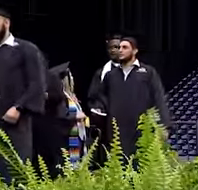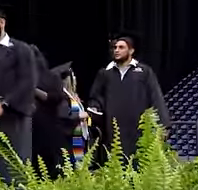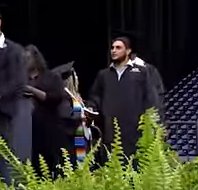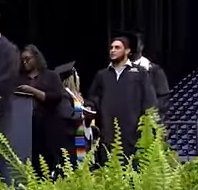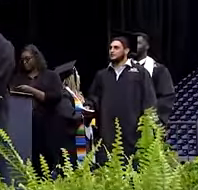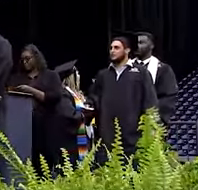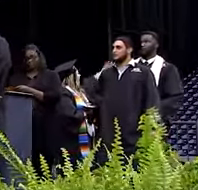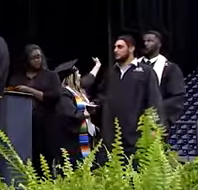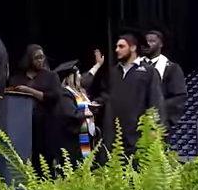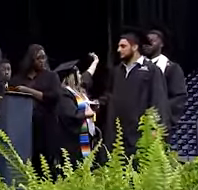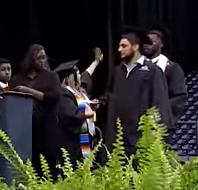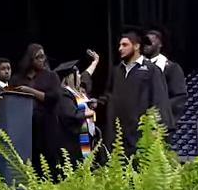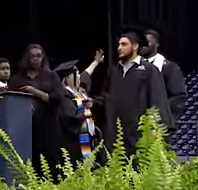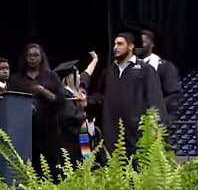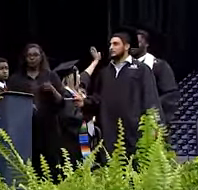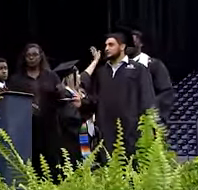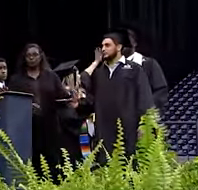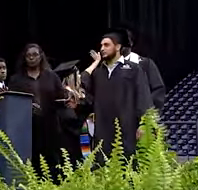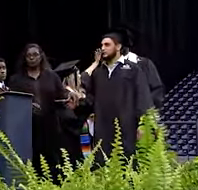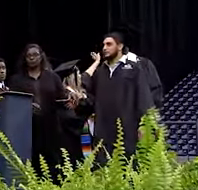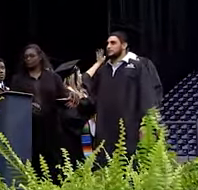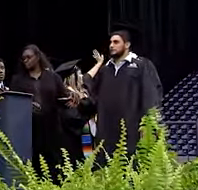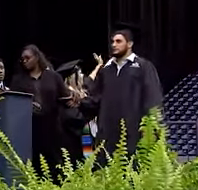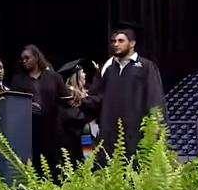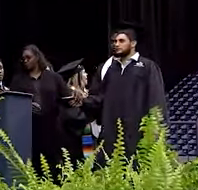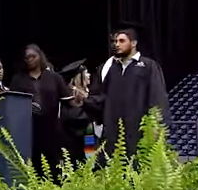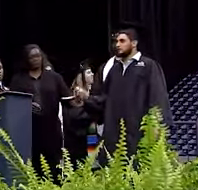Wei Min Shao,